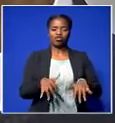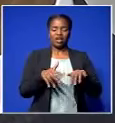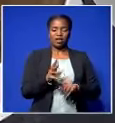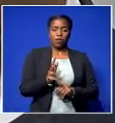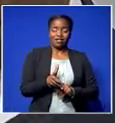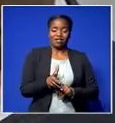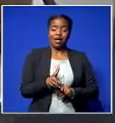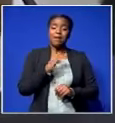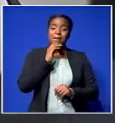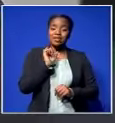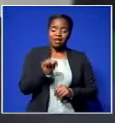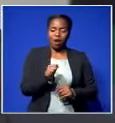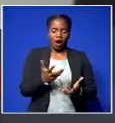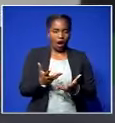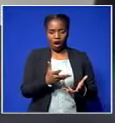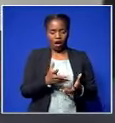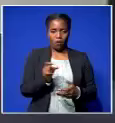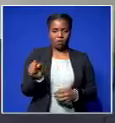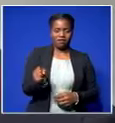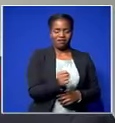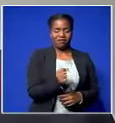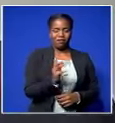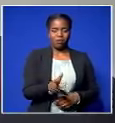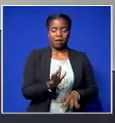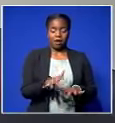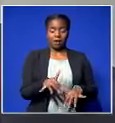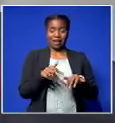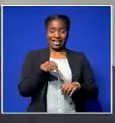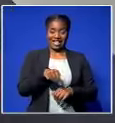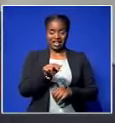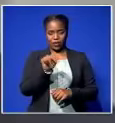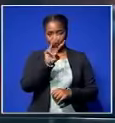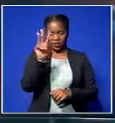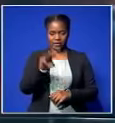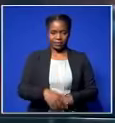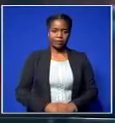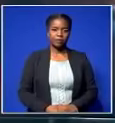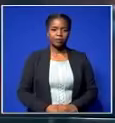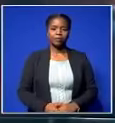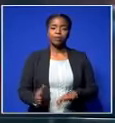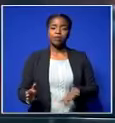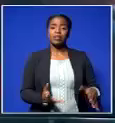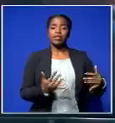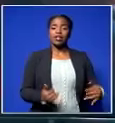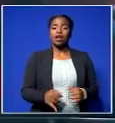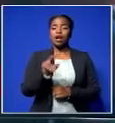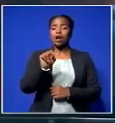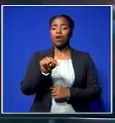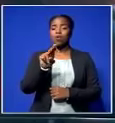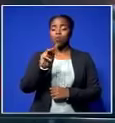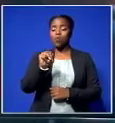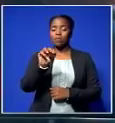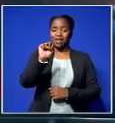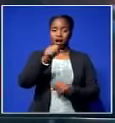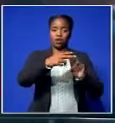space must now be created. Malungelo Boy, Johannesburg. The stalemate in wage